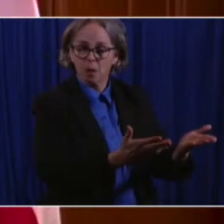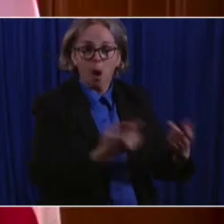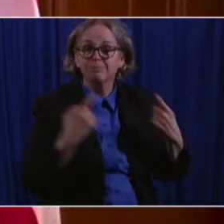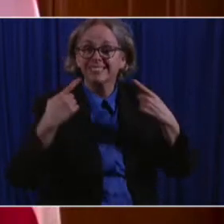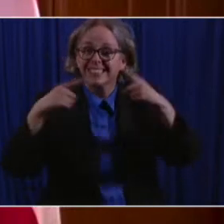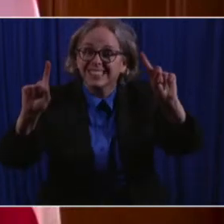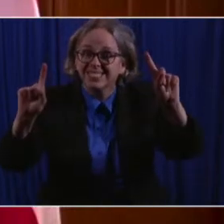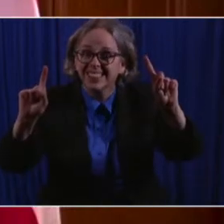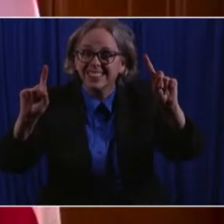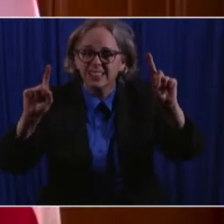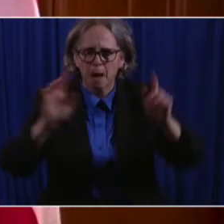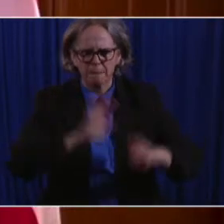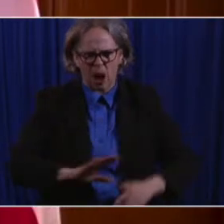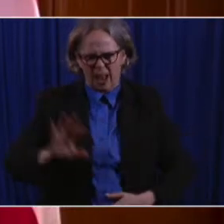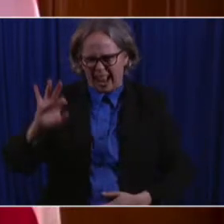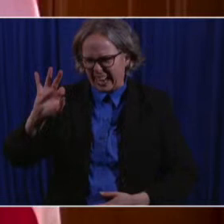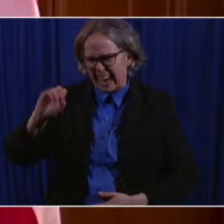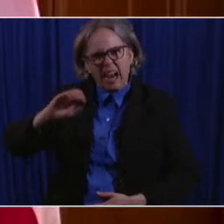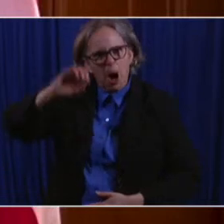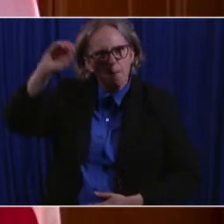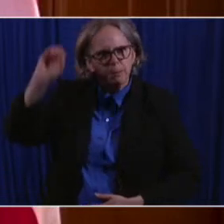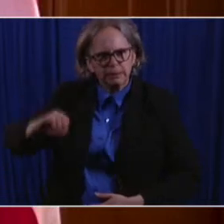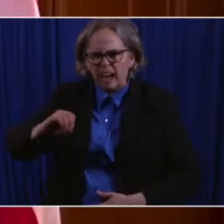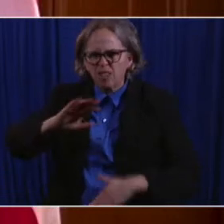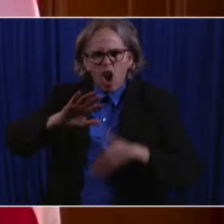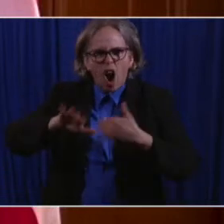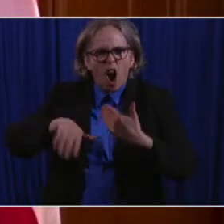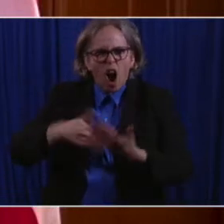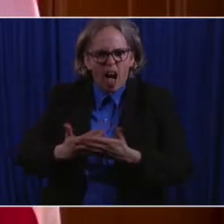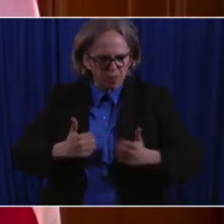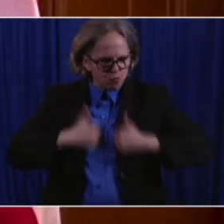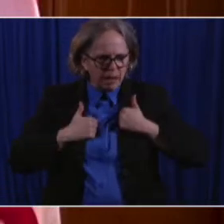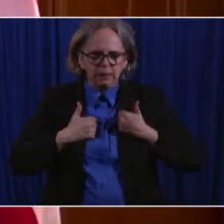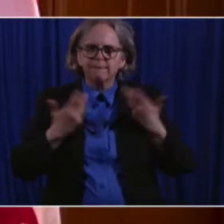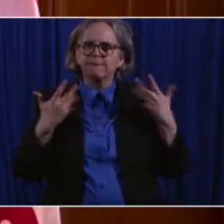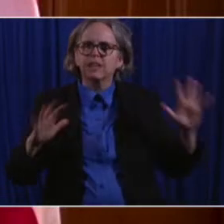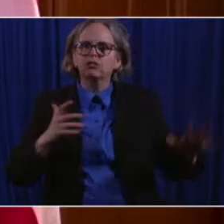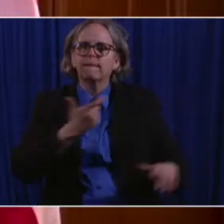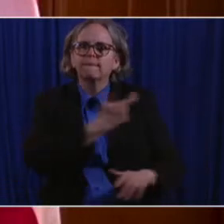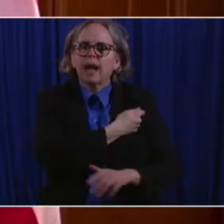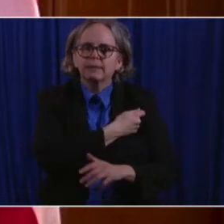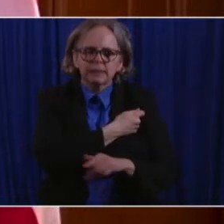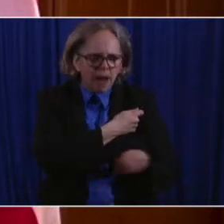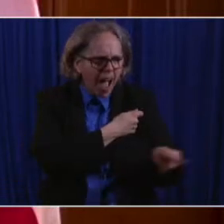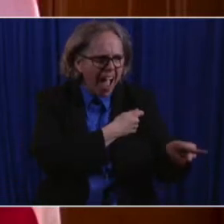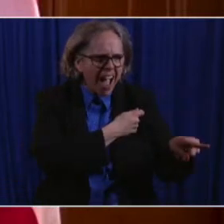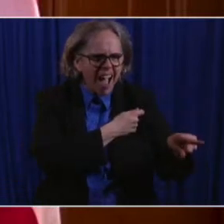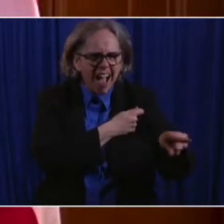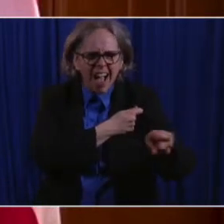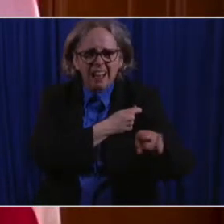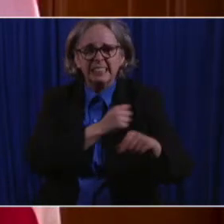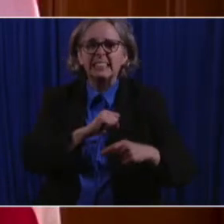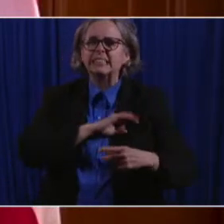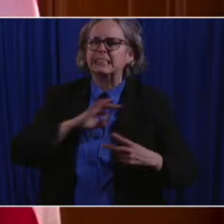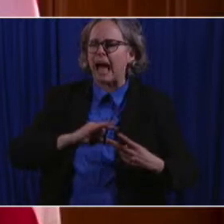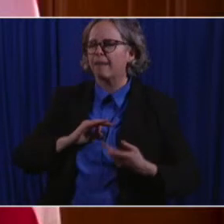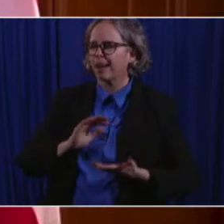90% of the people who live in the nursing homes have taken the vaccine. Less numbers with employees, but a